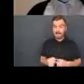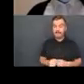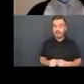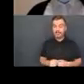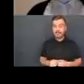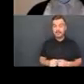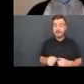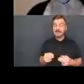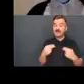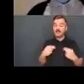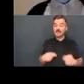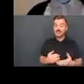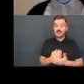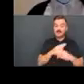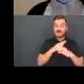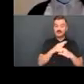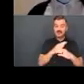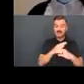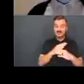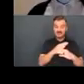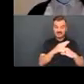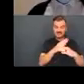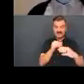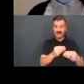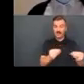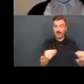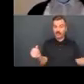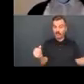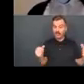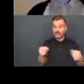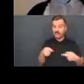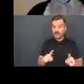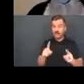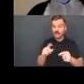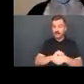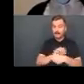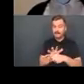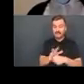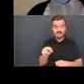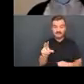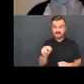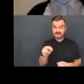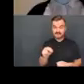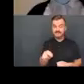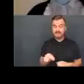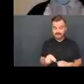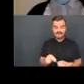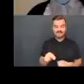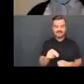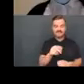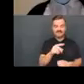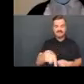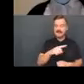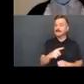human rights protections do not go away in a pandemic. As a result of the province losing this court